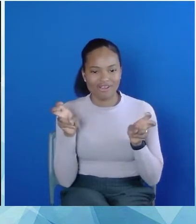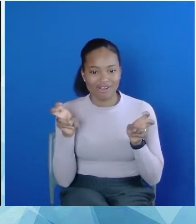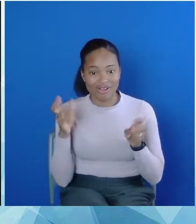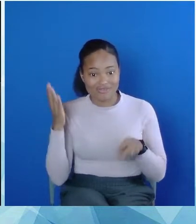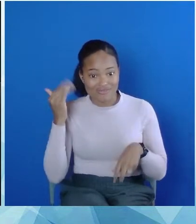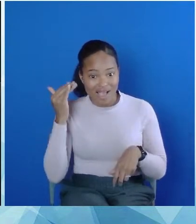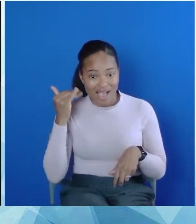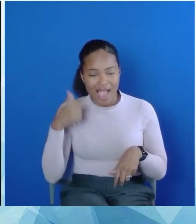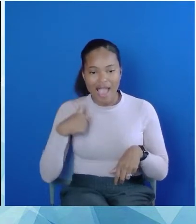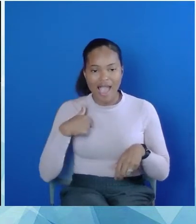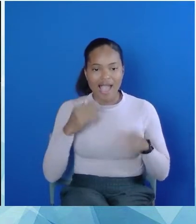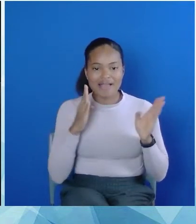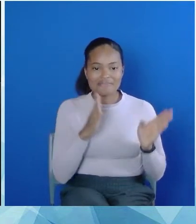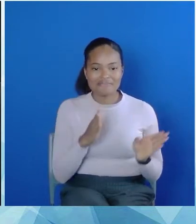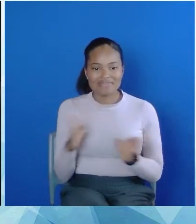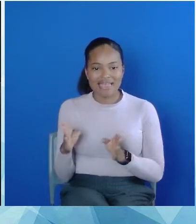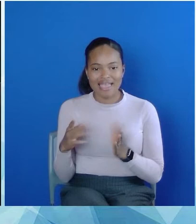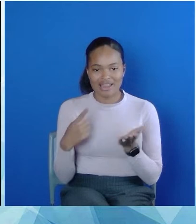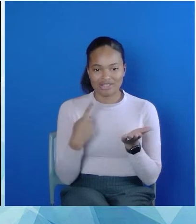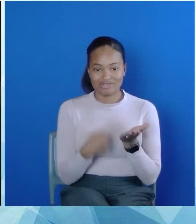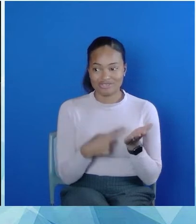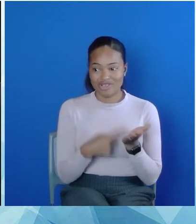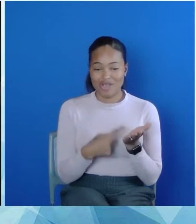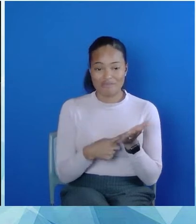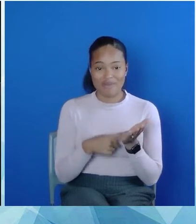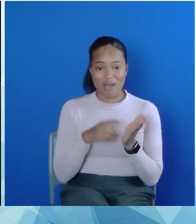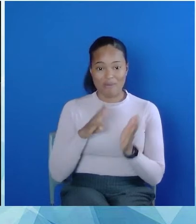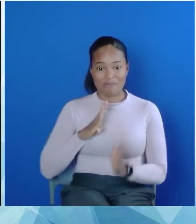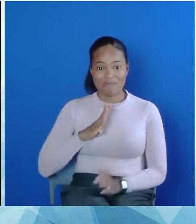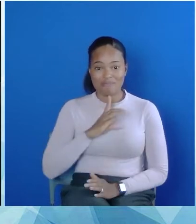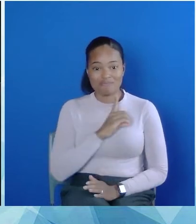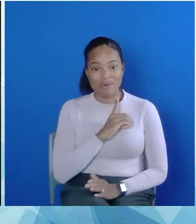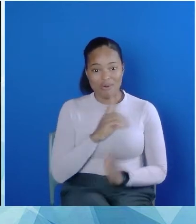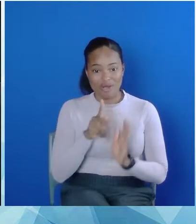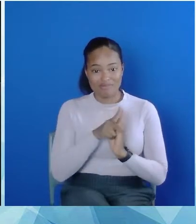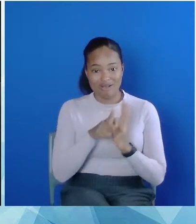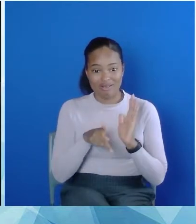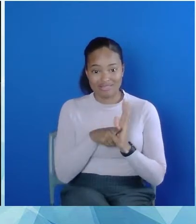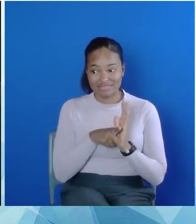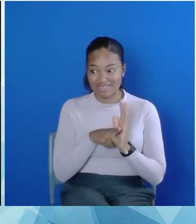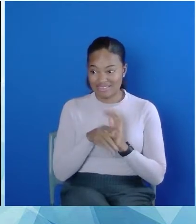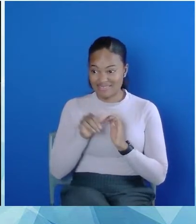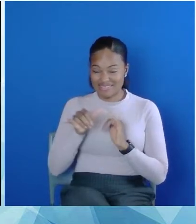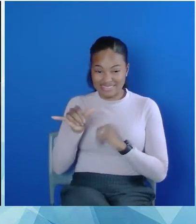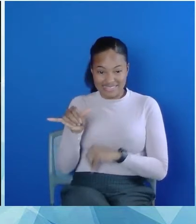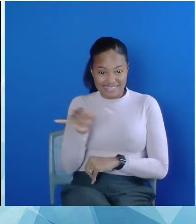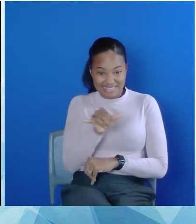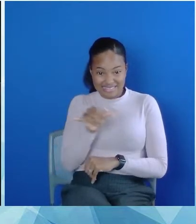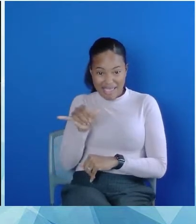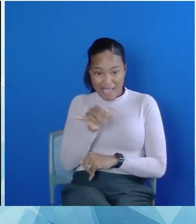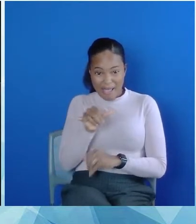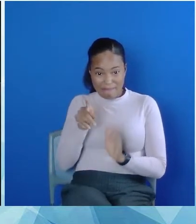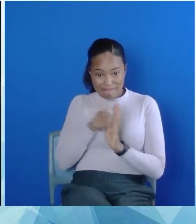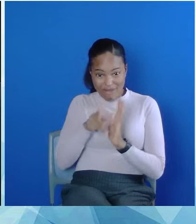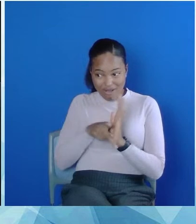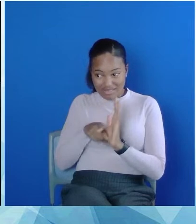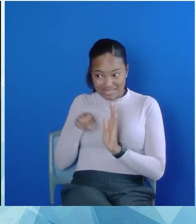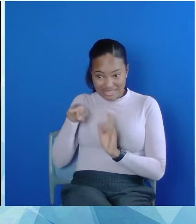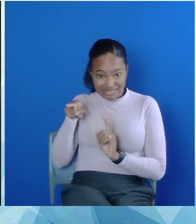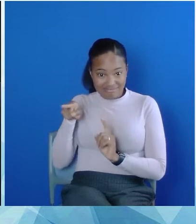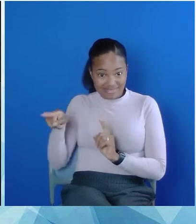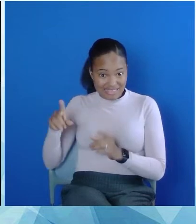to talk about our board's policies and the exact same policies that he has pointed out.